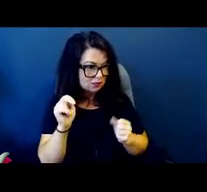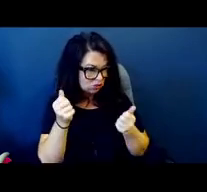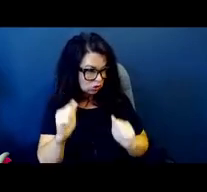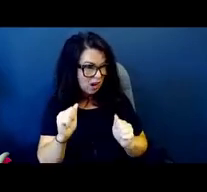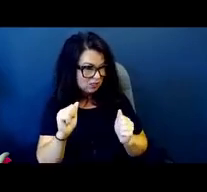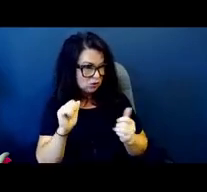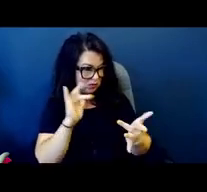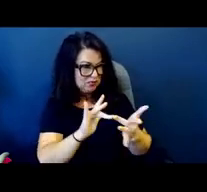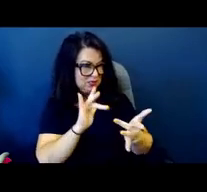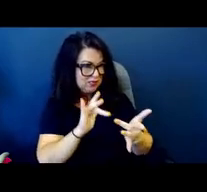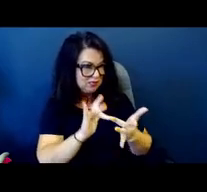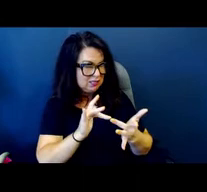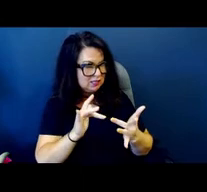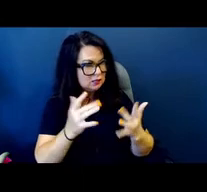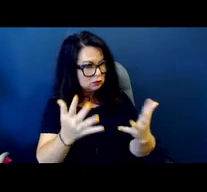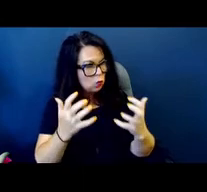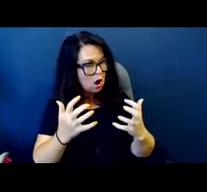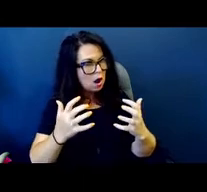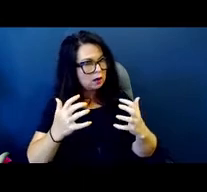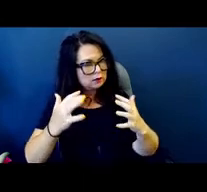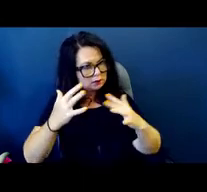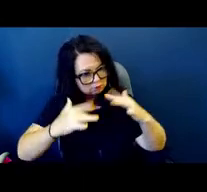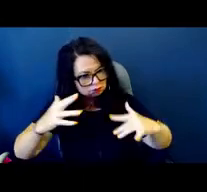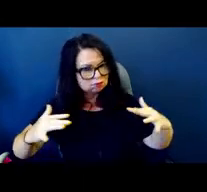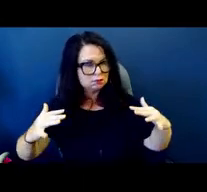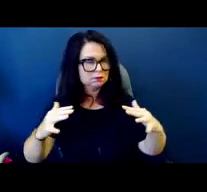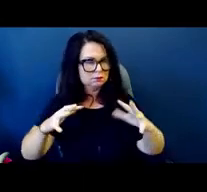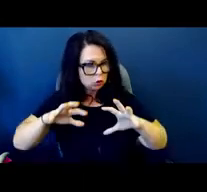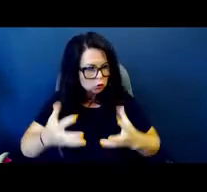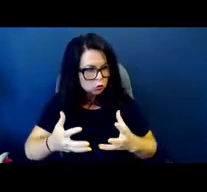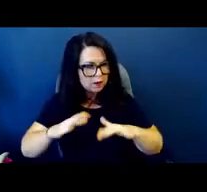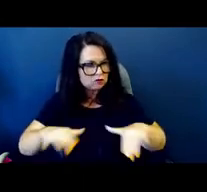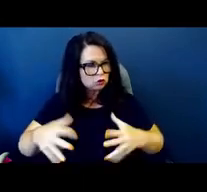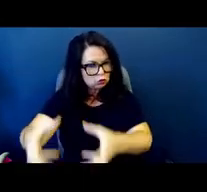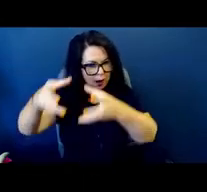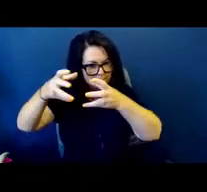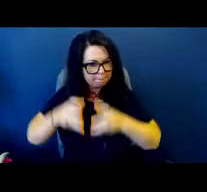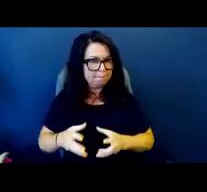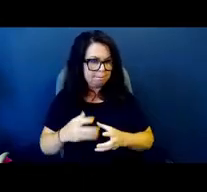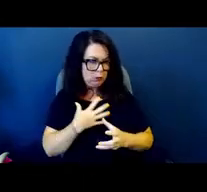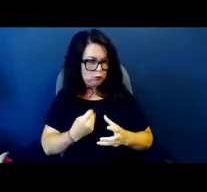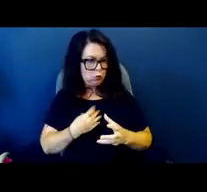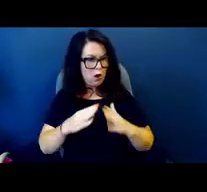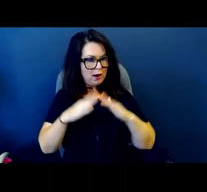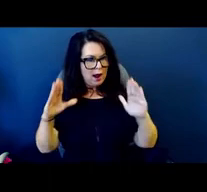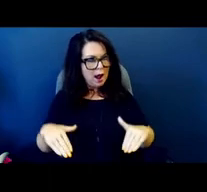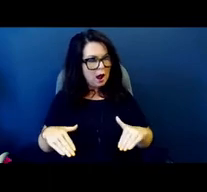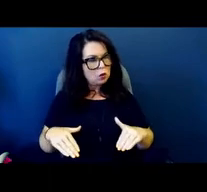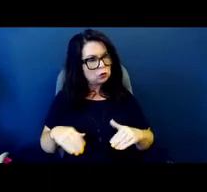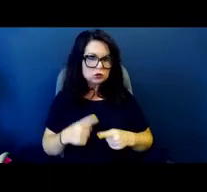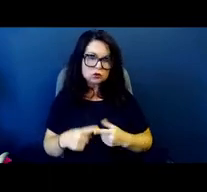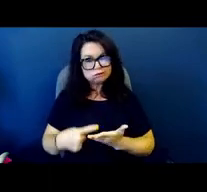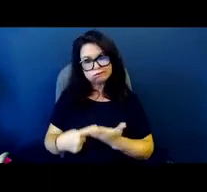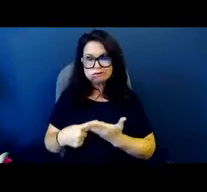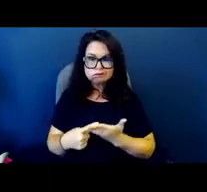get a diverse group of children together to come to the White House to talk to him about anything that they want